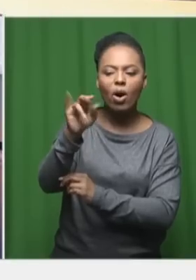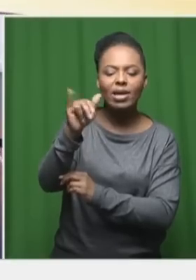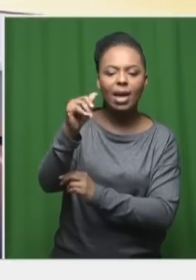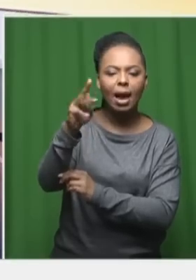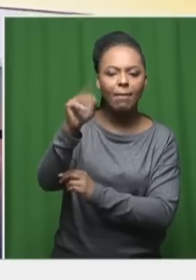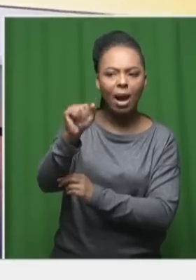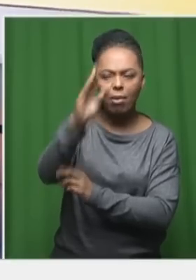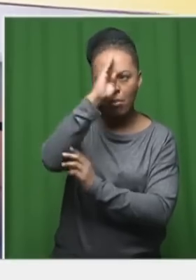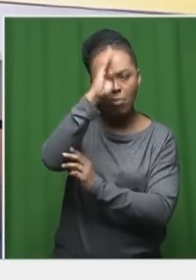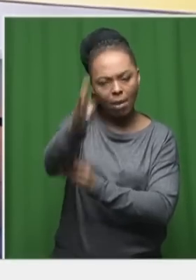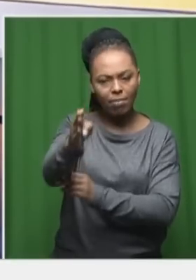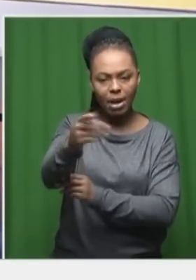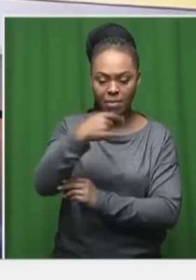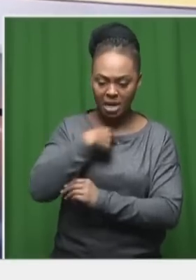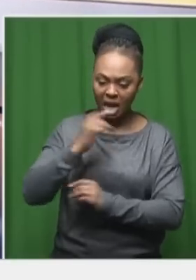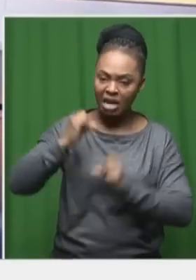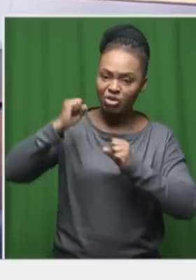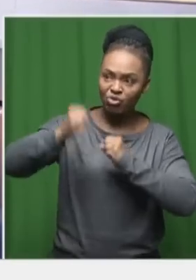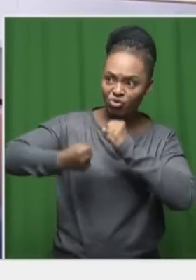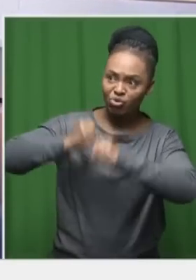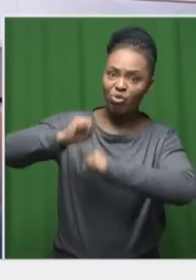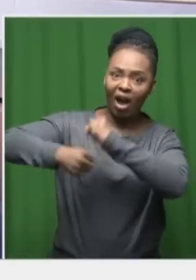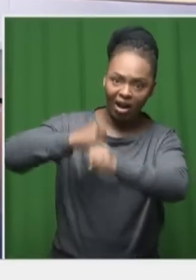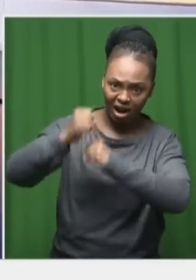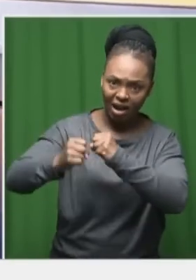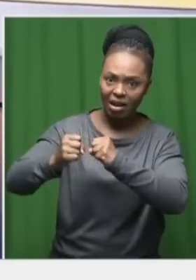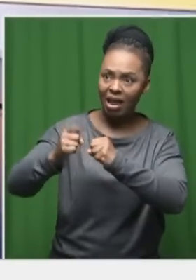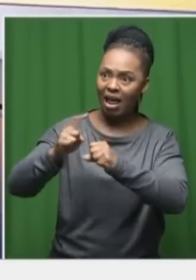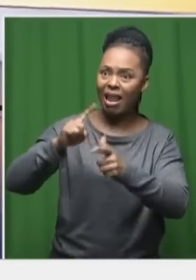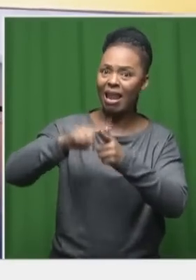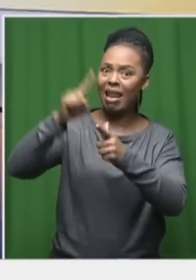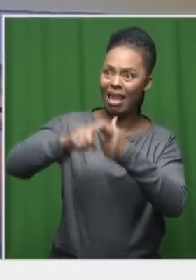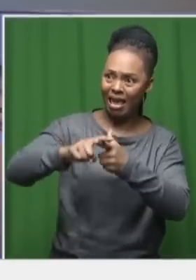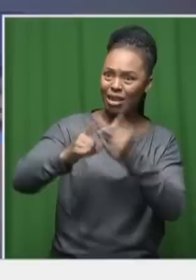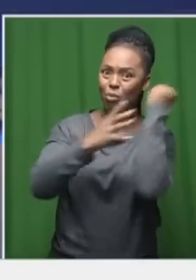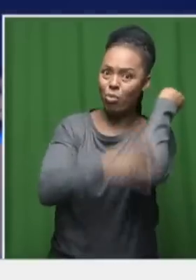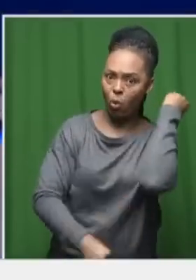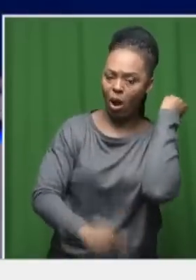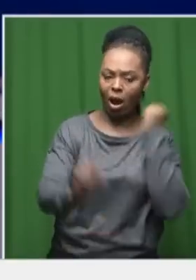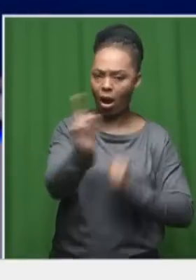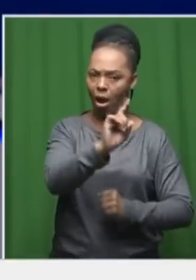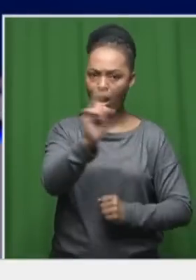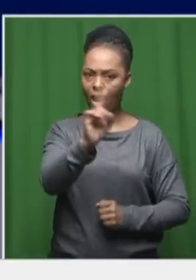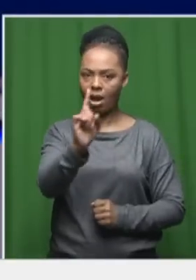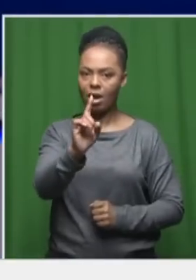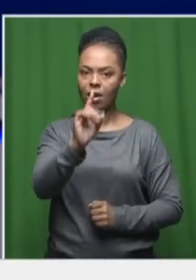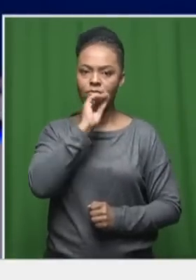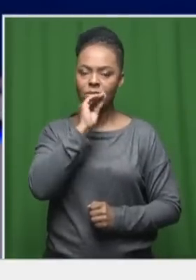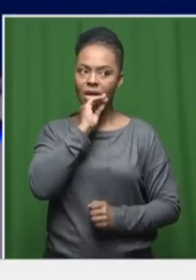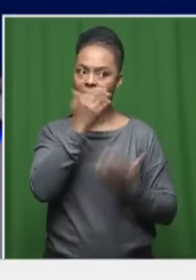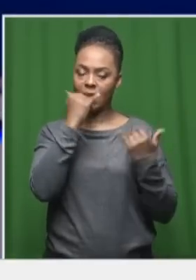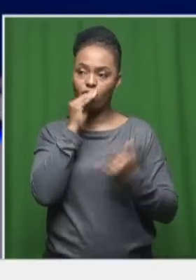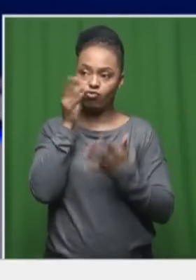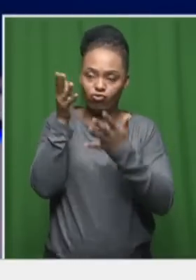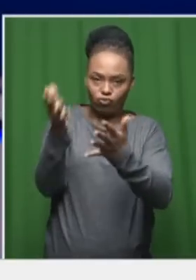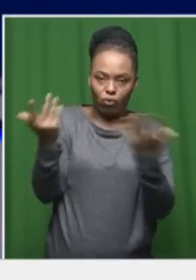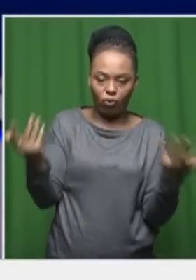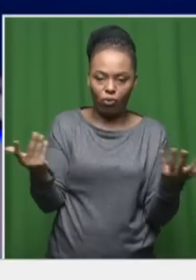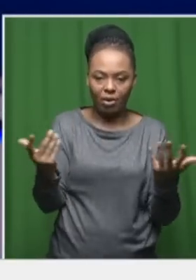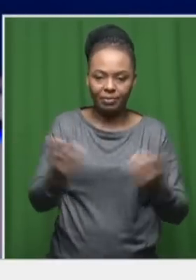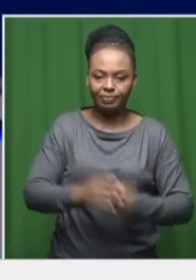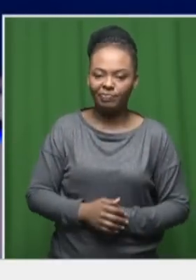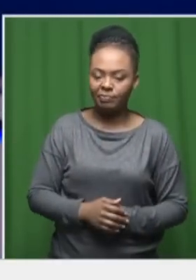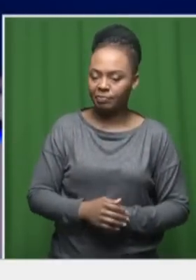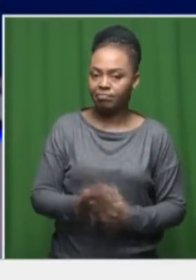the struggle to be poor. So if he's saying, if that's the ethics we understand, then it really should not be surprised how we're going. That's why I think we need to come to almost like a boss